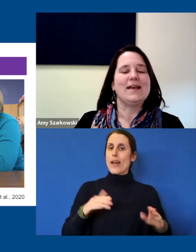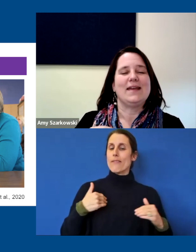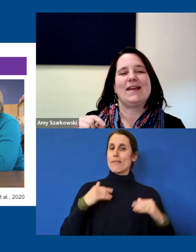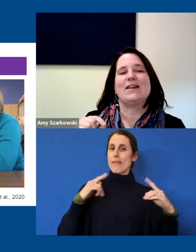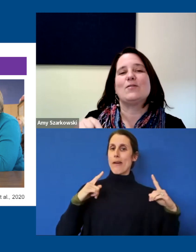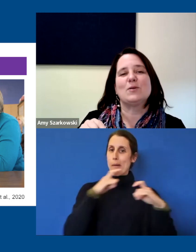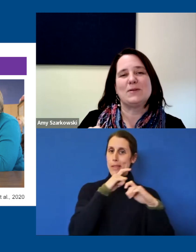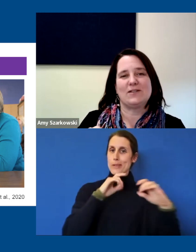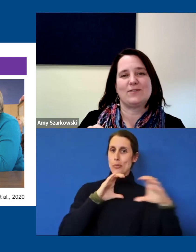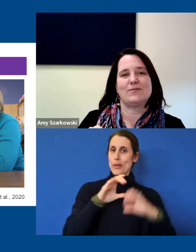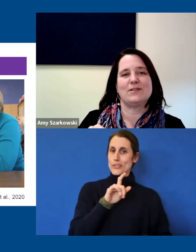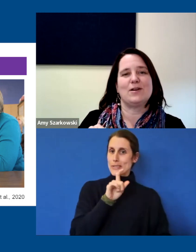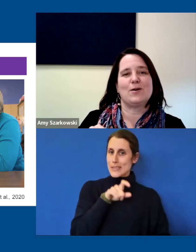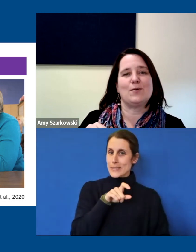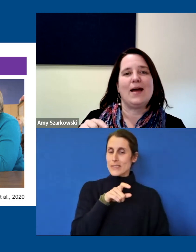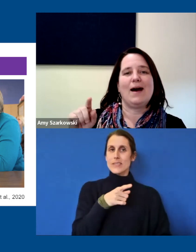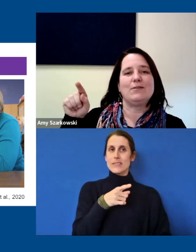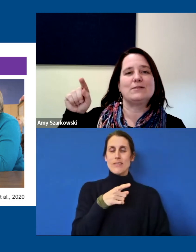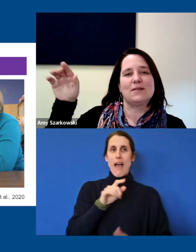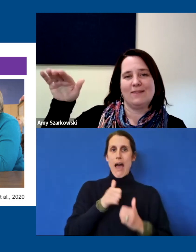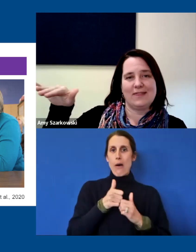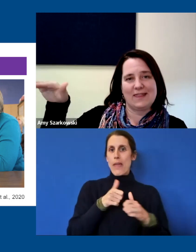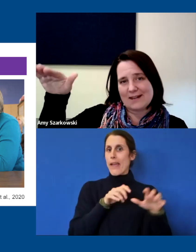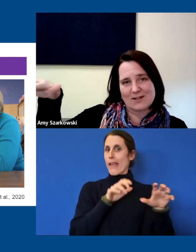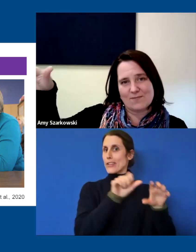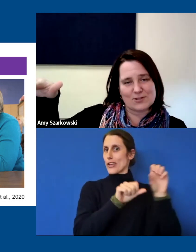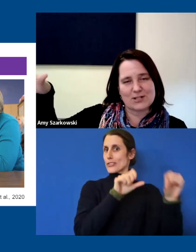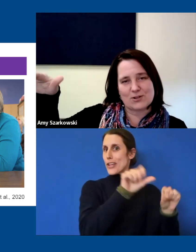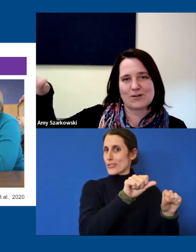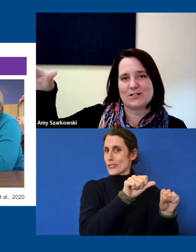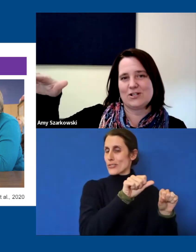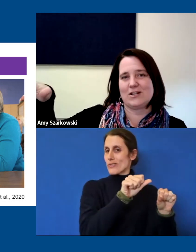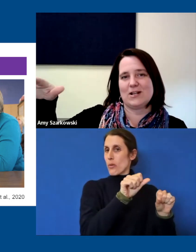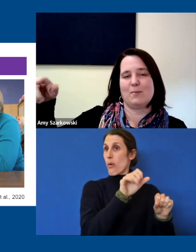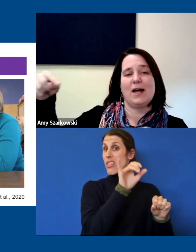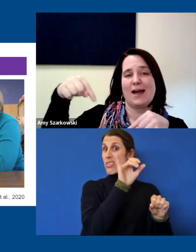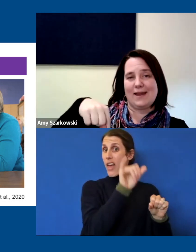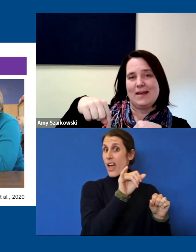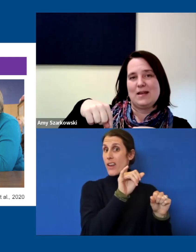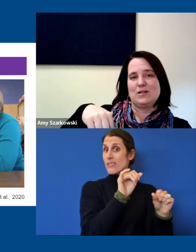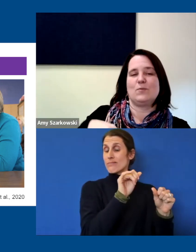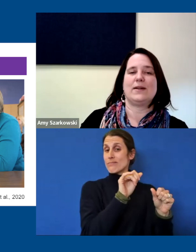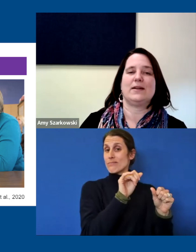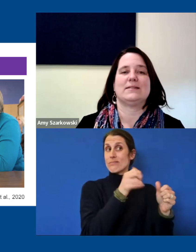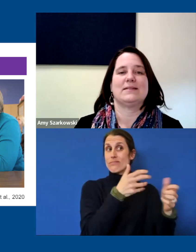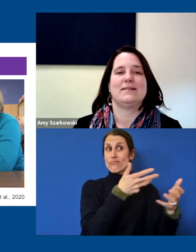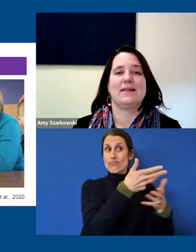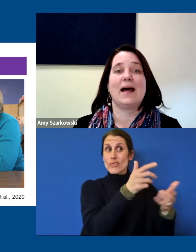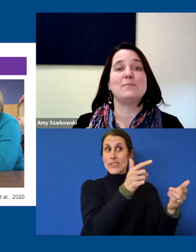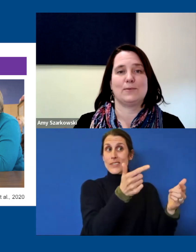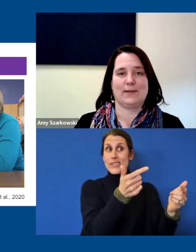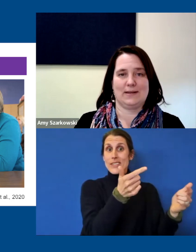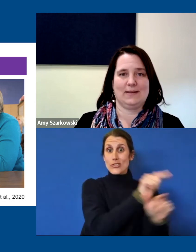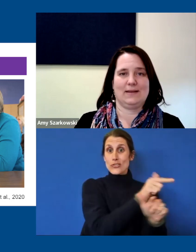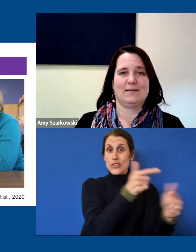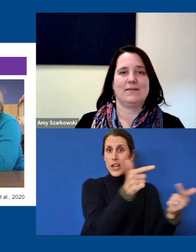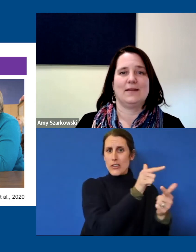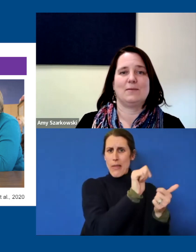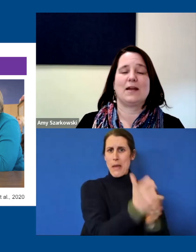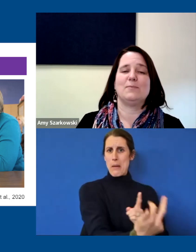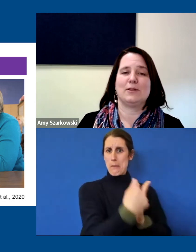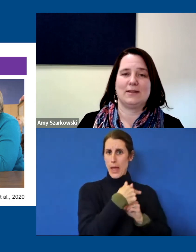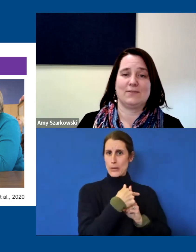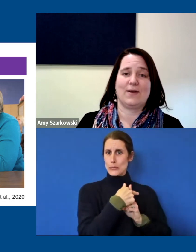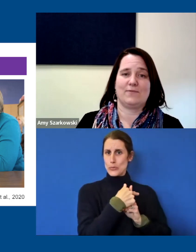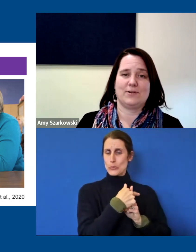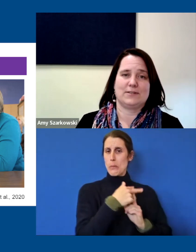communicating, it can also be difficult to know, how does that conversation or exchange apply to what it is that I'm doing in